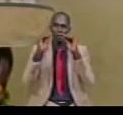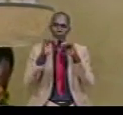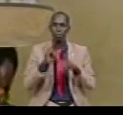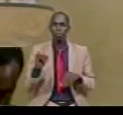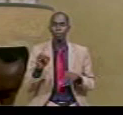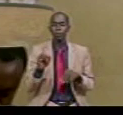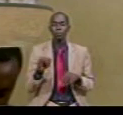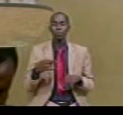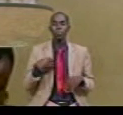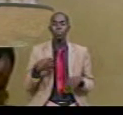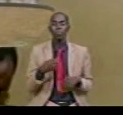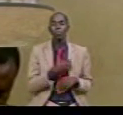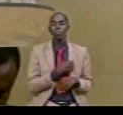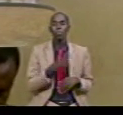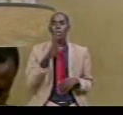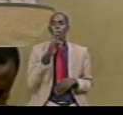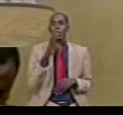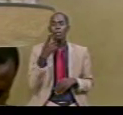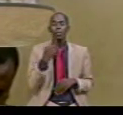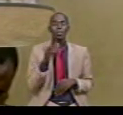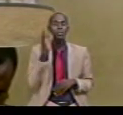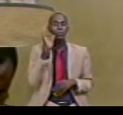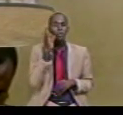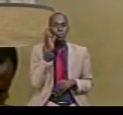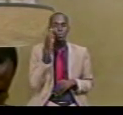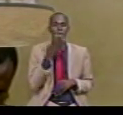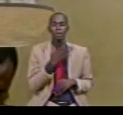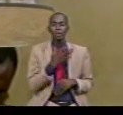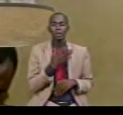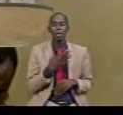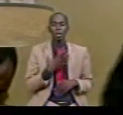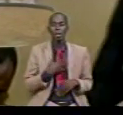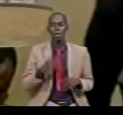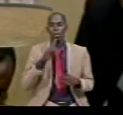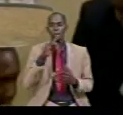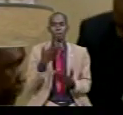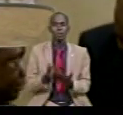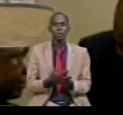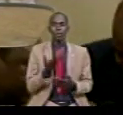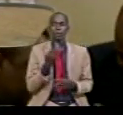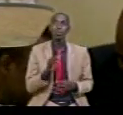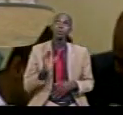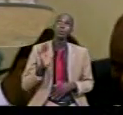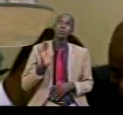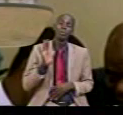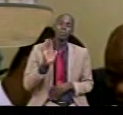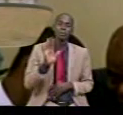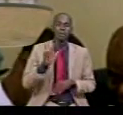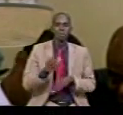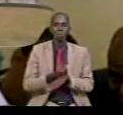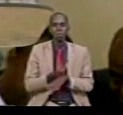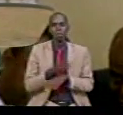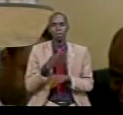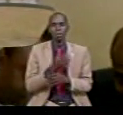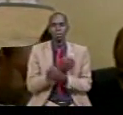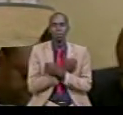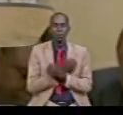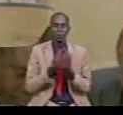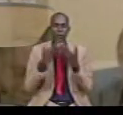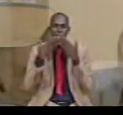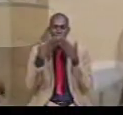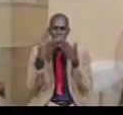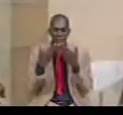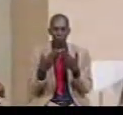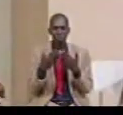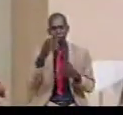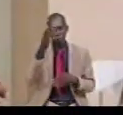We are the fruits and evidence of your labor of love. Thank you, sir.